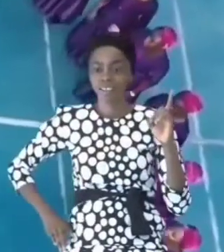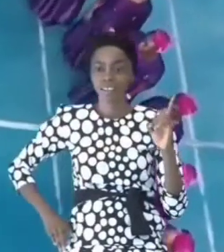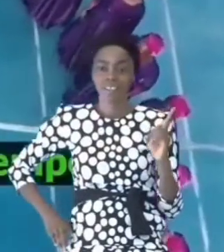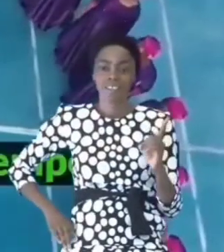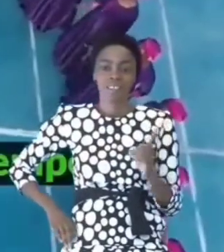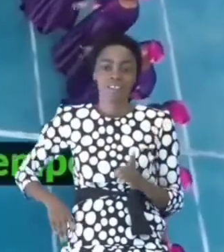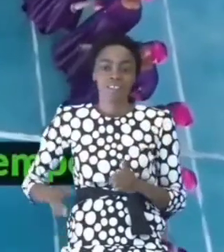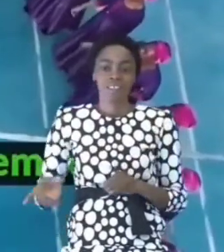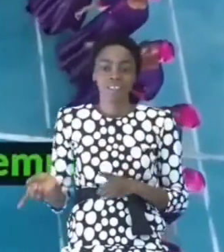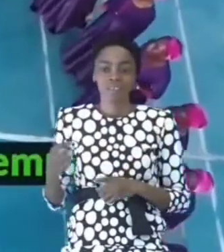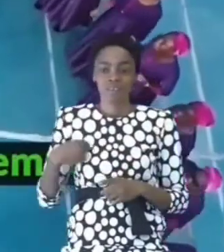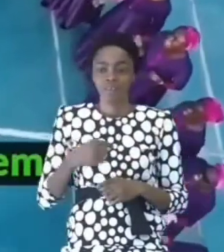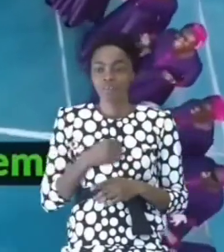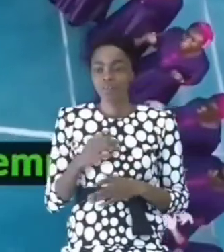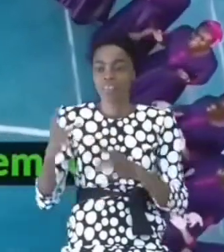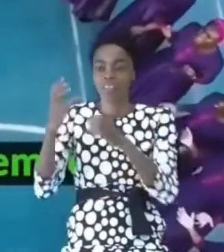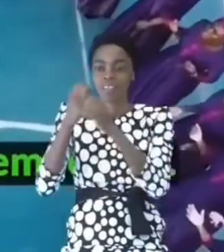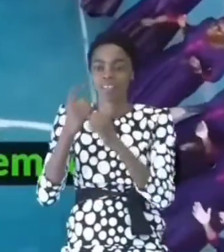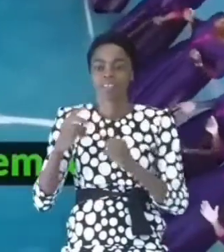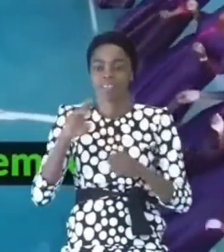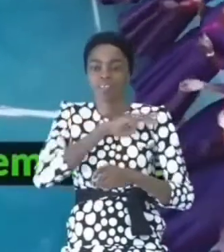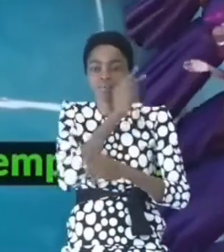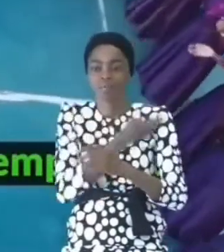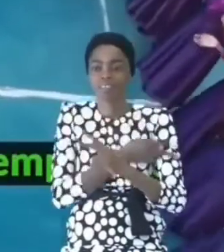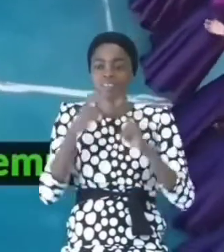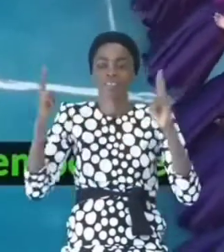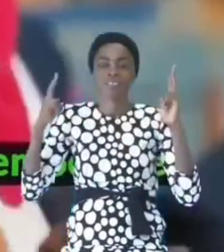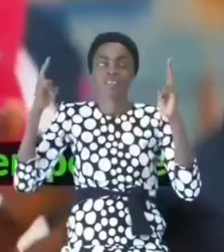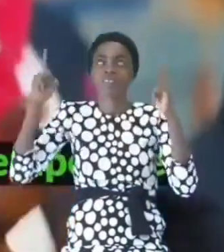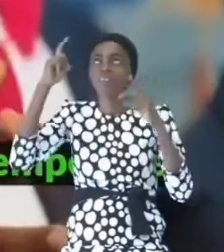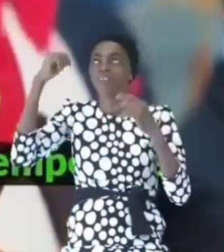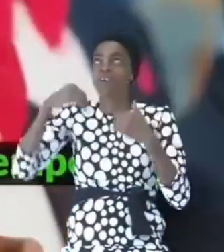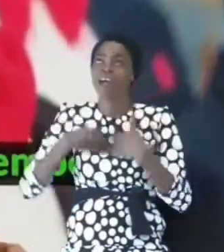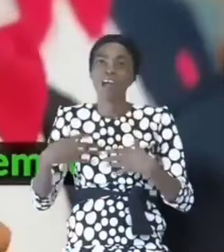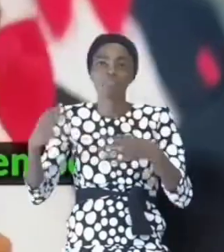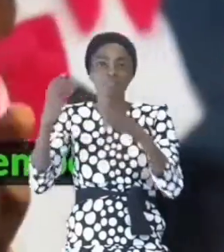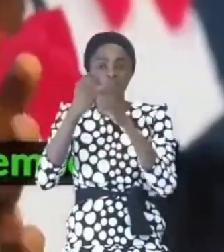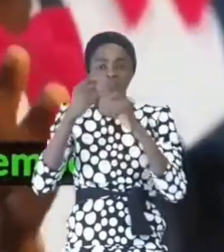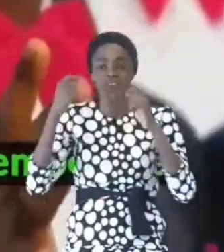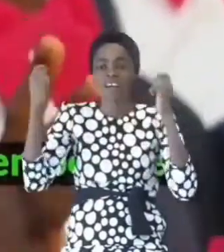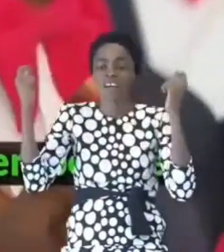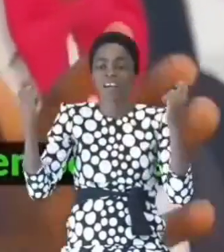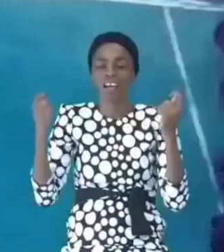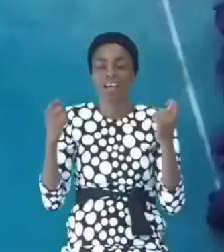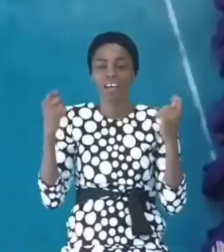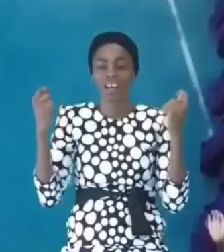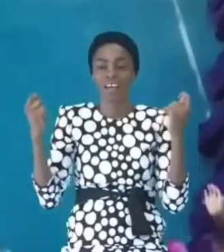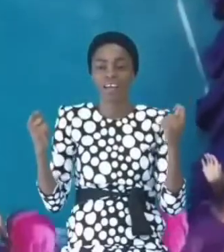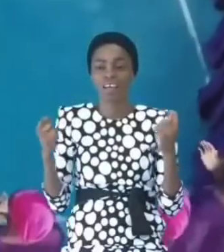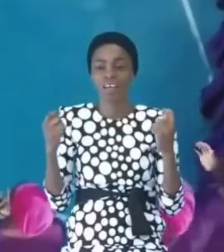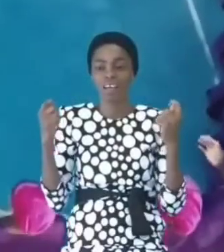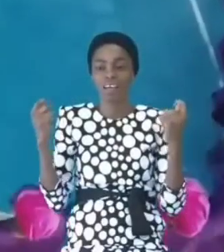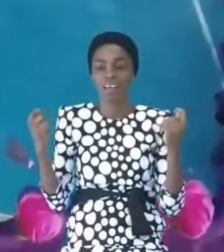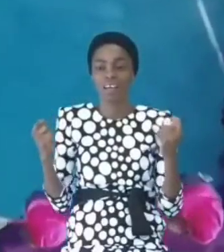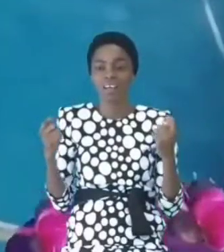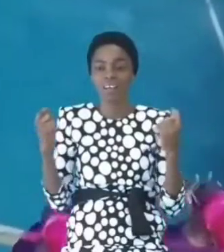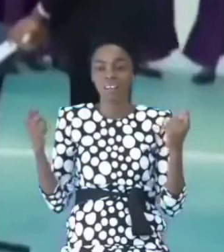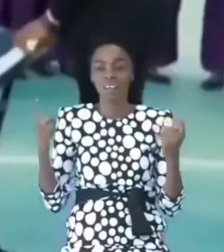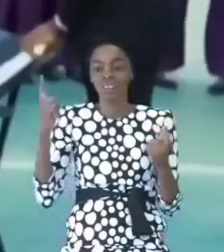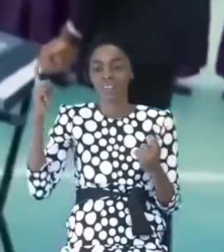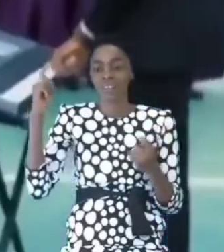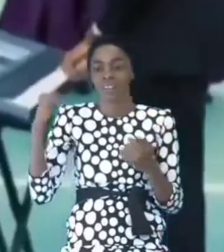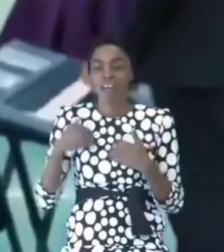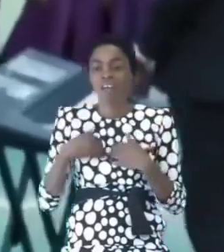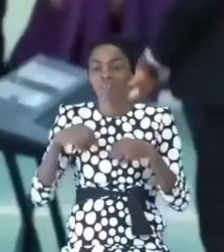Christ, we claim the mighty victory you've won.